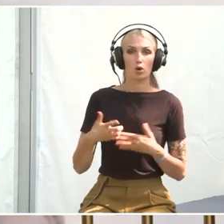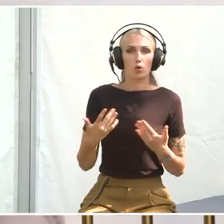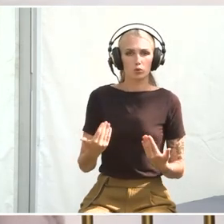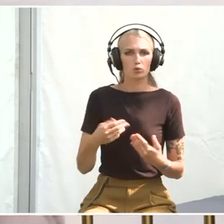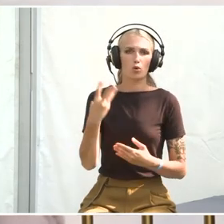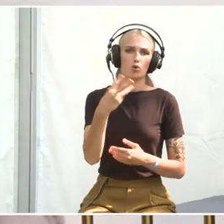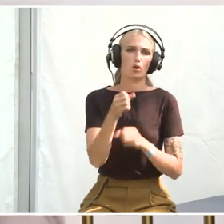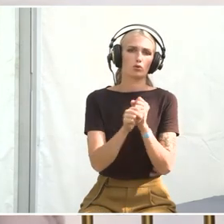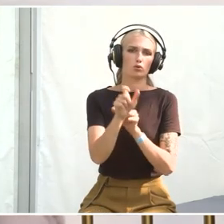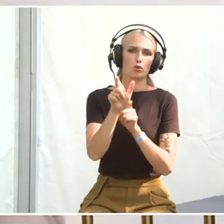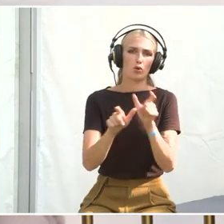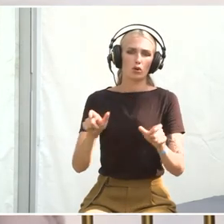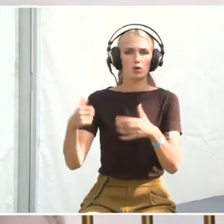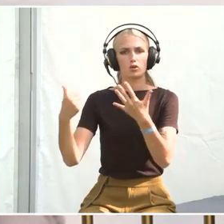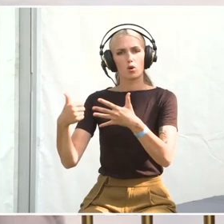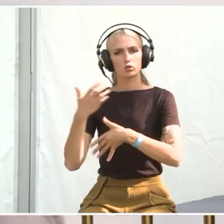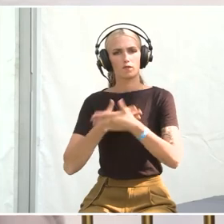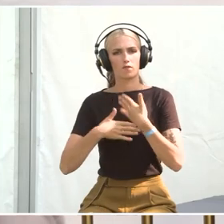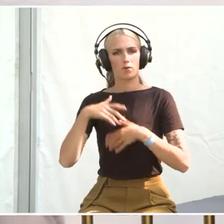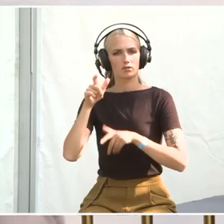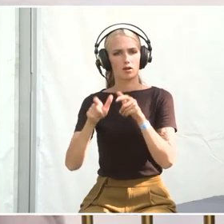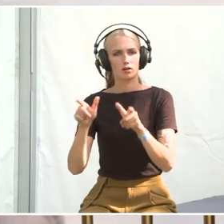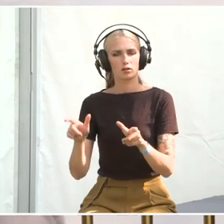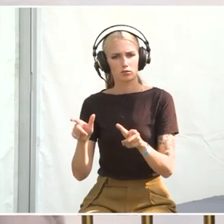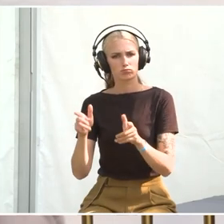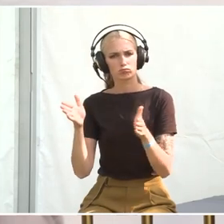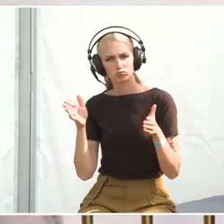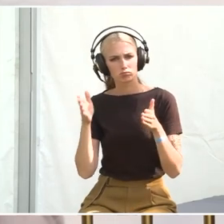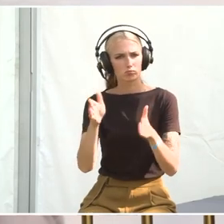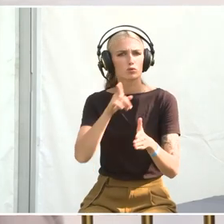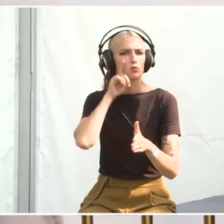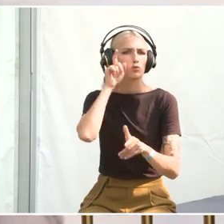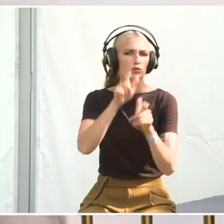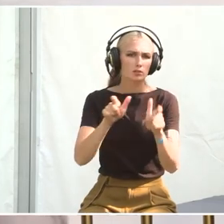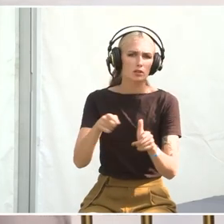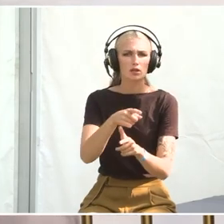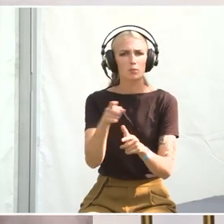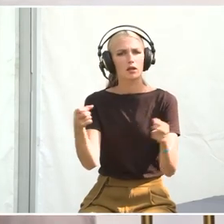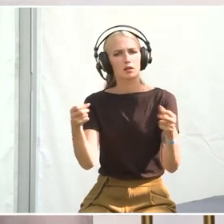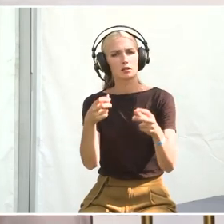and 60 volunteers that work with young people and their digital living. And